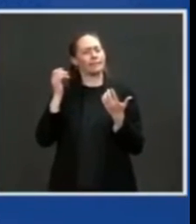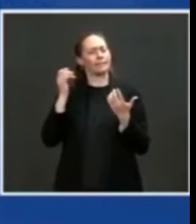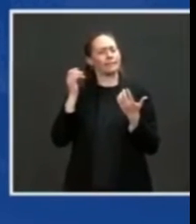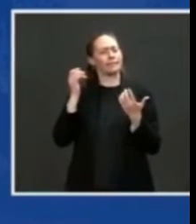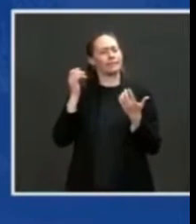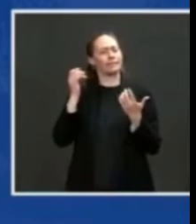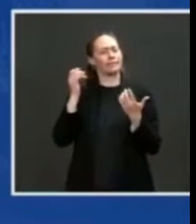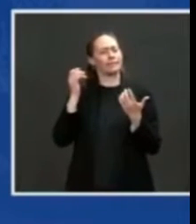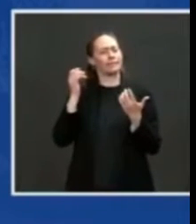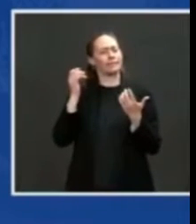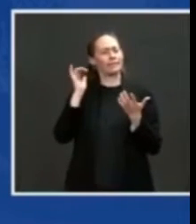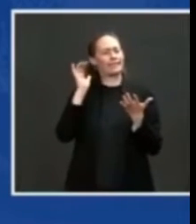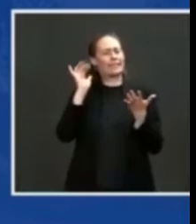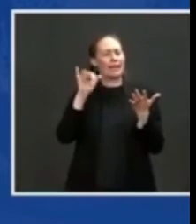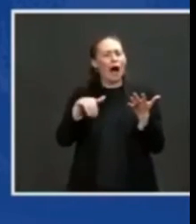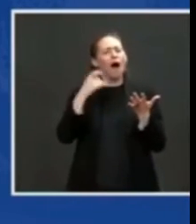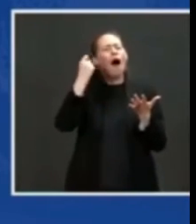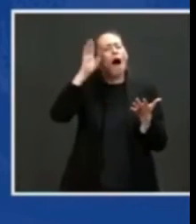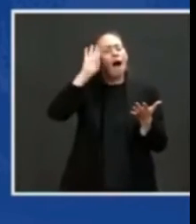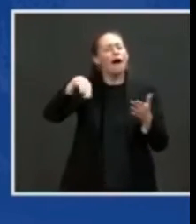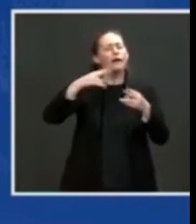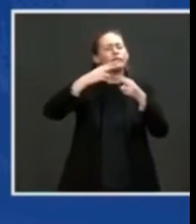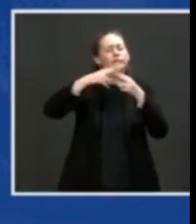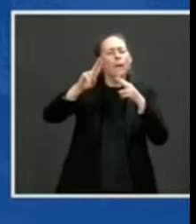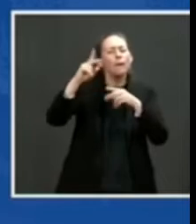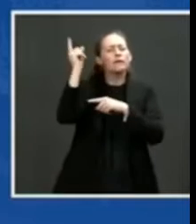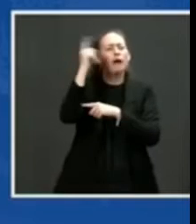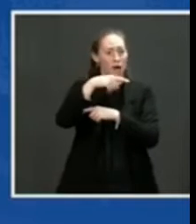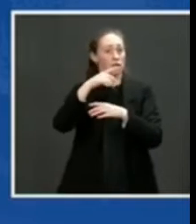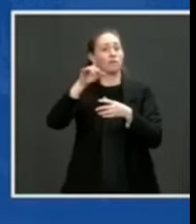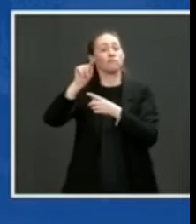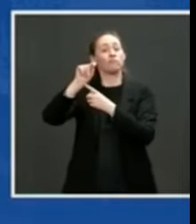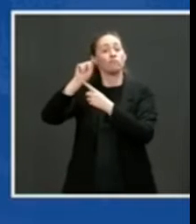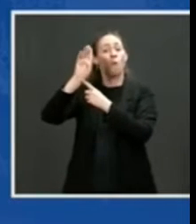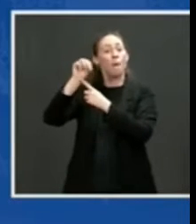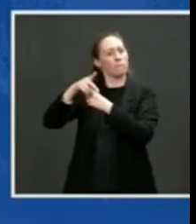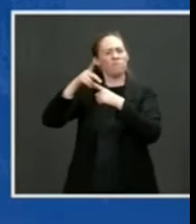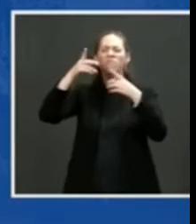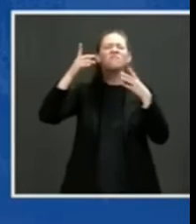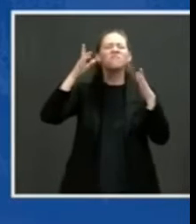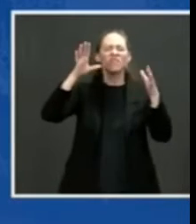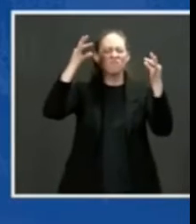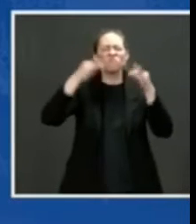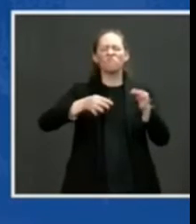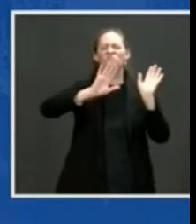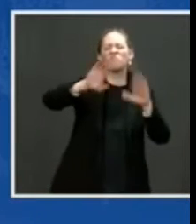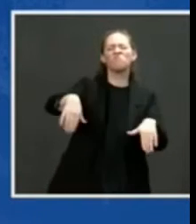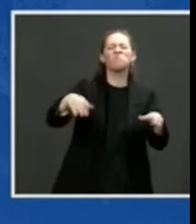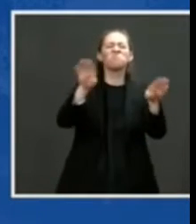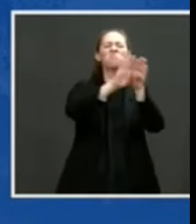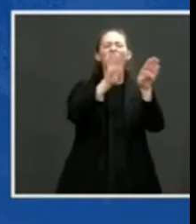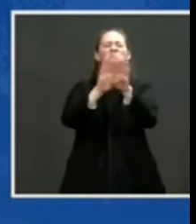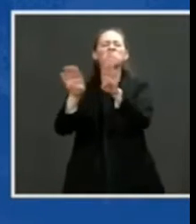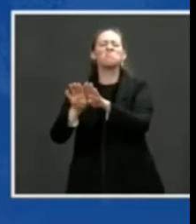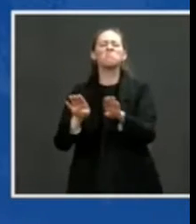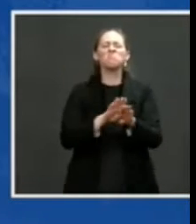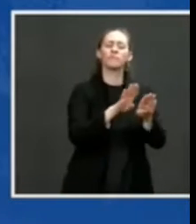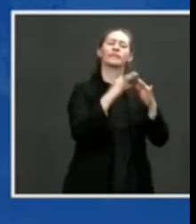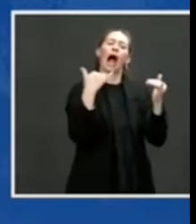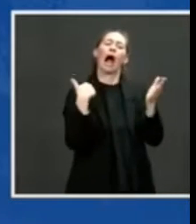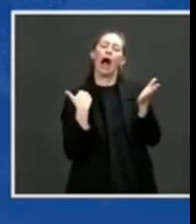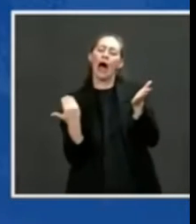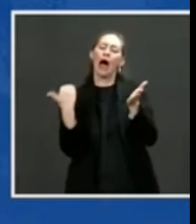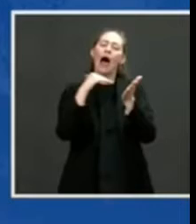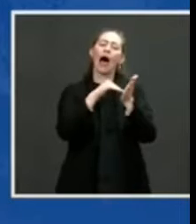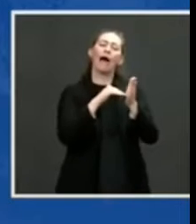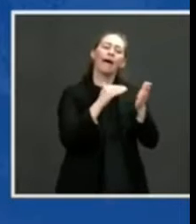as we promised earlier. all of that. So what we're doing now is attempting to rebuild the